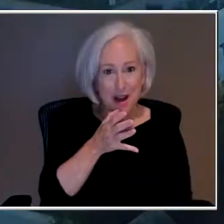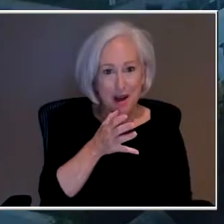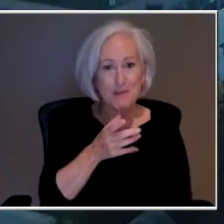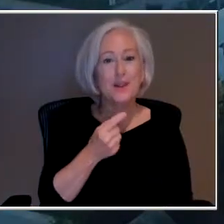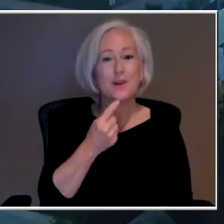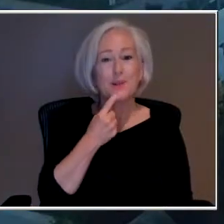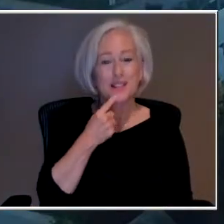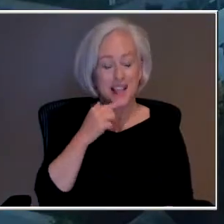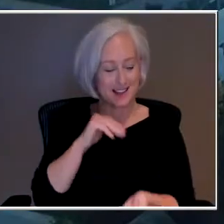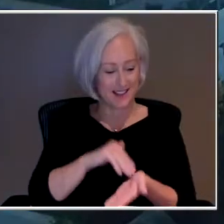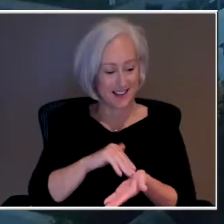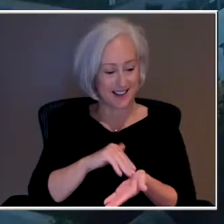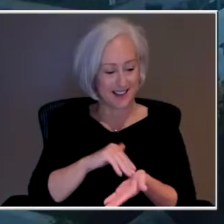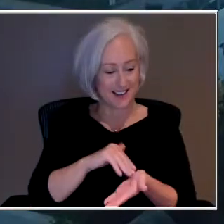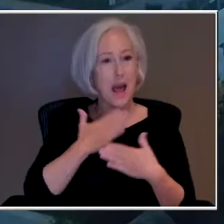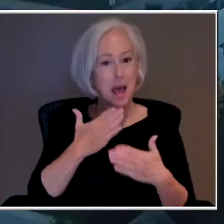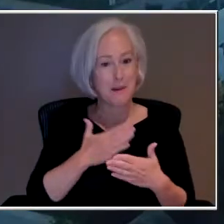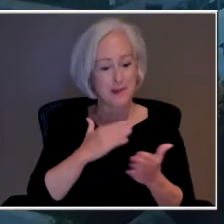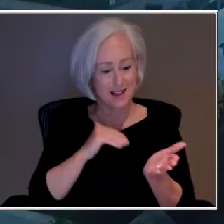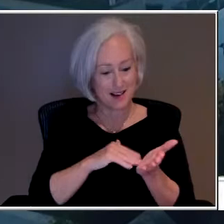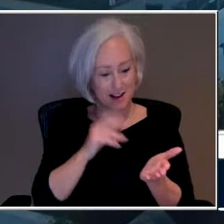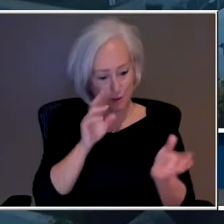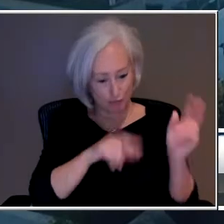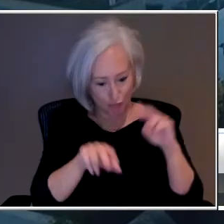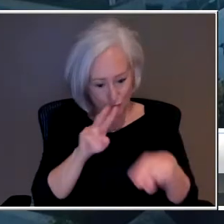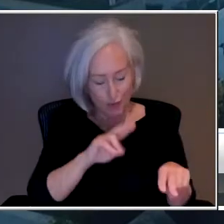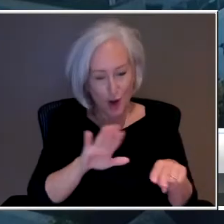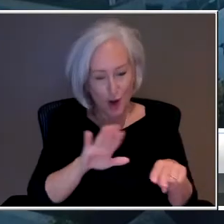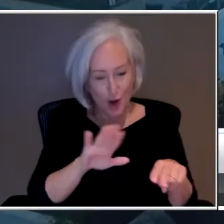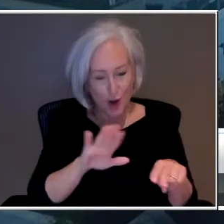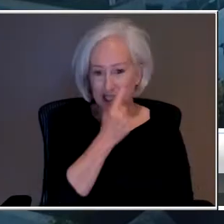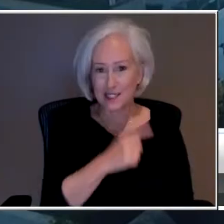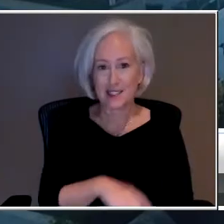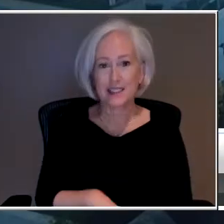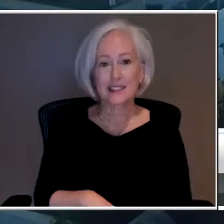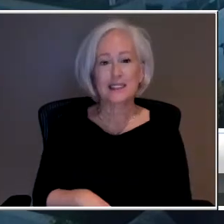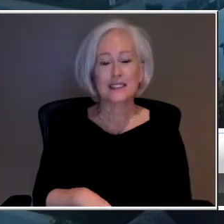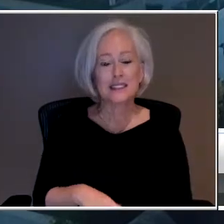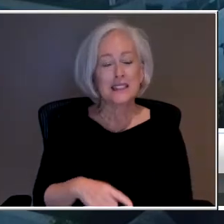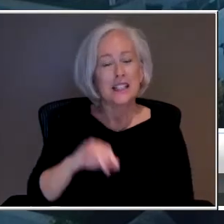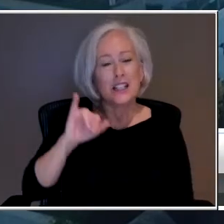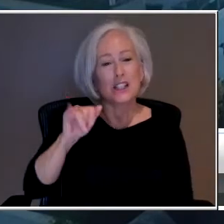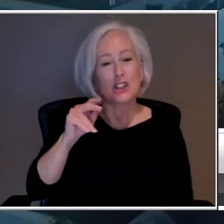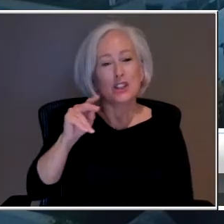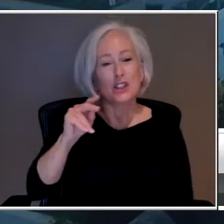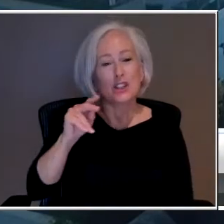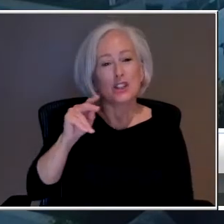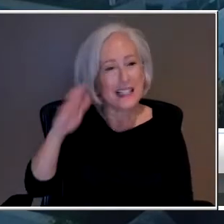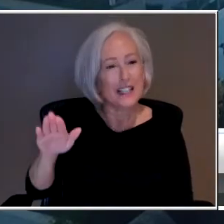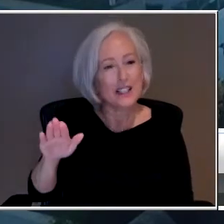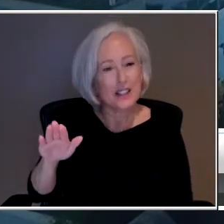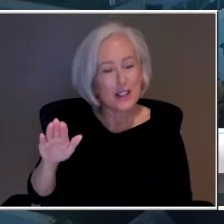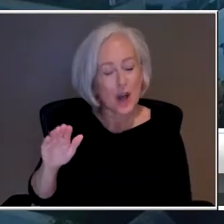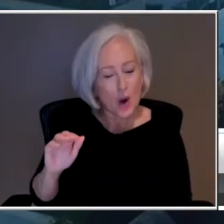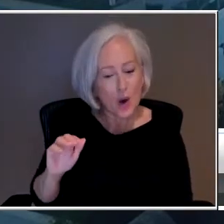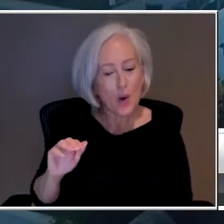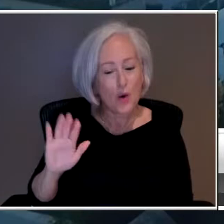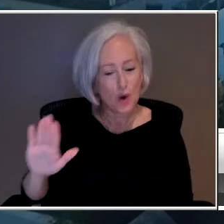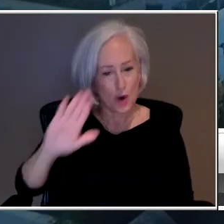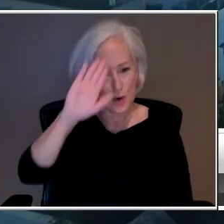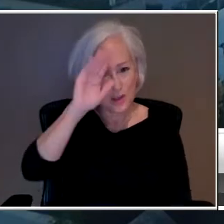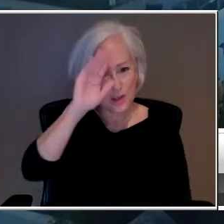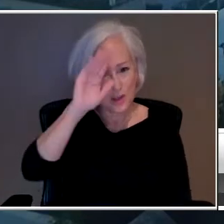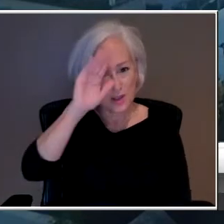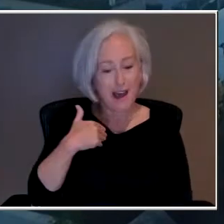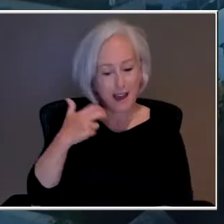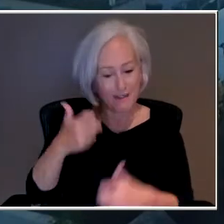Jenny Prochnow had no idea her little boy was having trouble with his vision, but a routine visit to the doctor was an eye-opener for